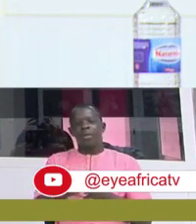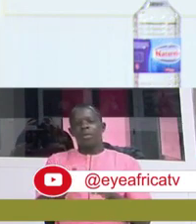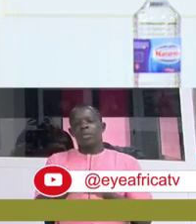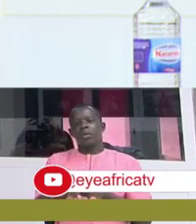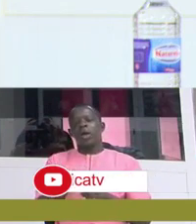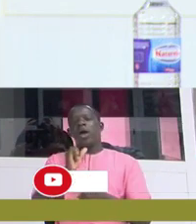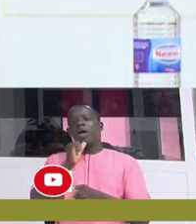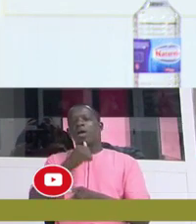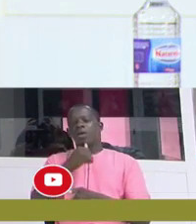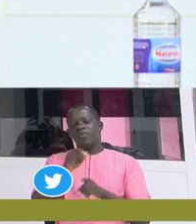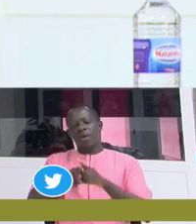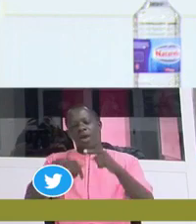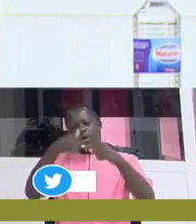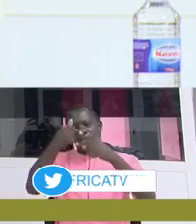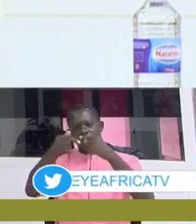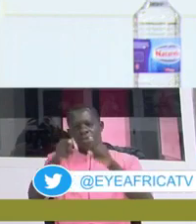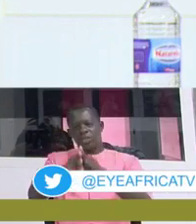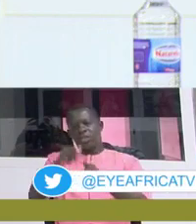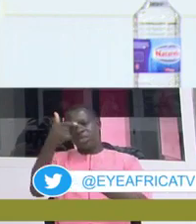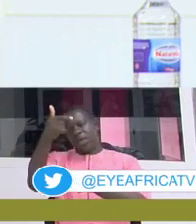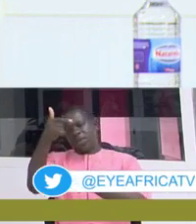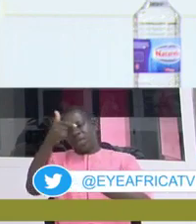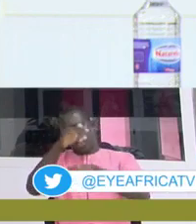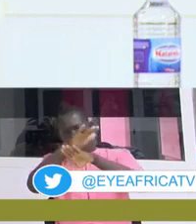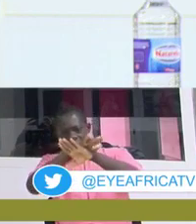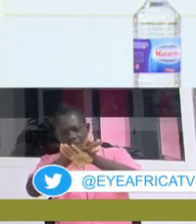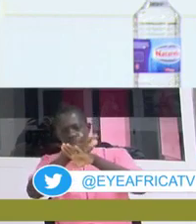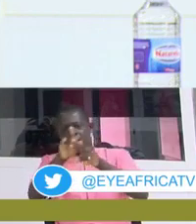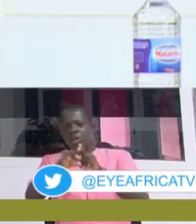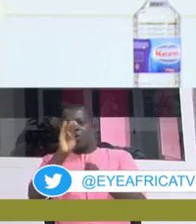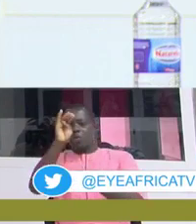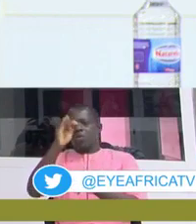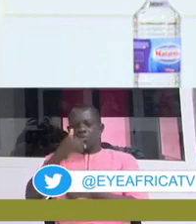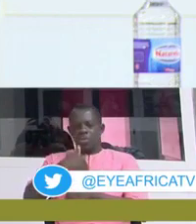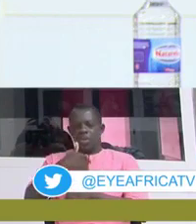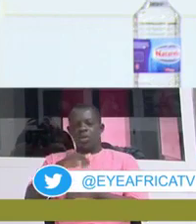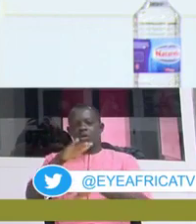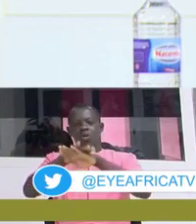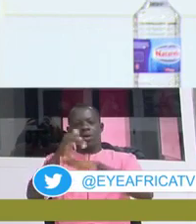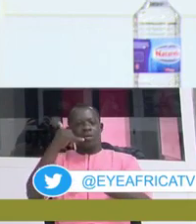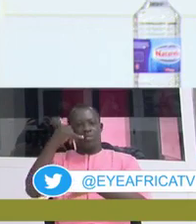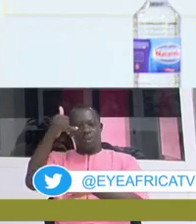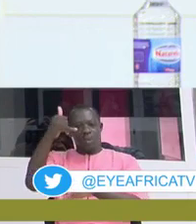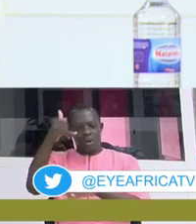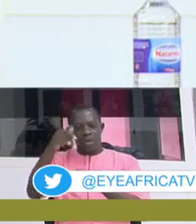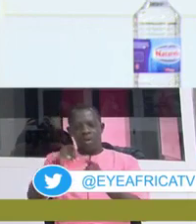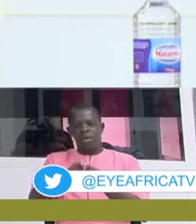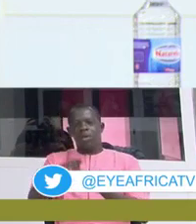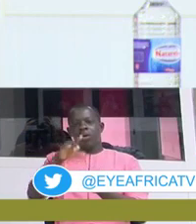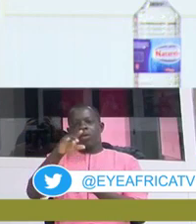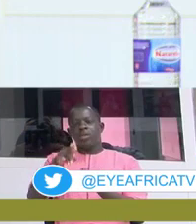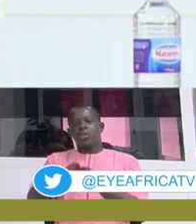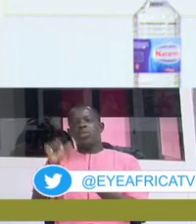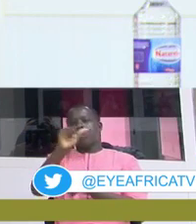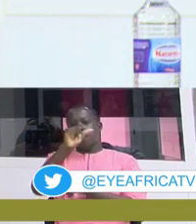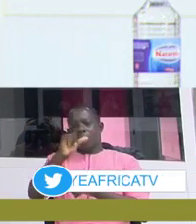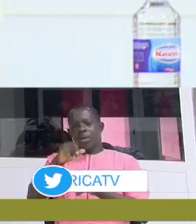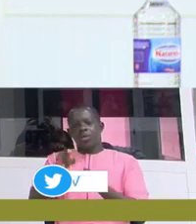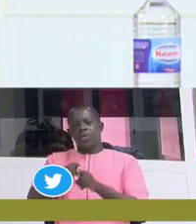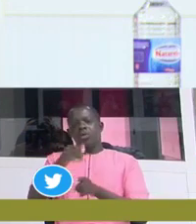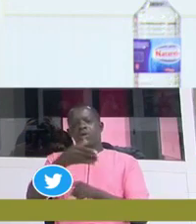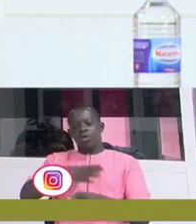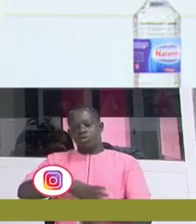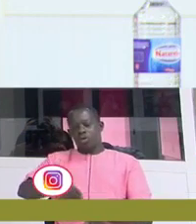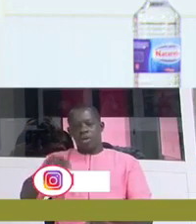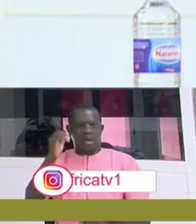Fitirikola. After 7 o'clock in the evening. Yonkumandi. They called me. Telefonoto. On the phone. Bubai dimuso natankumandi. Bubai's